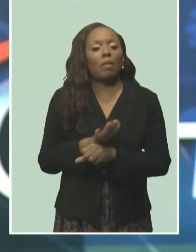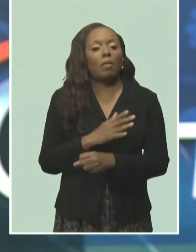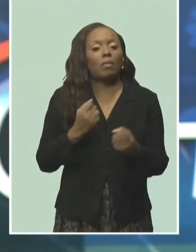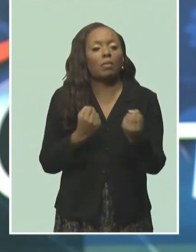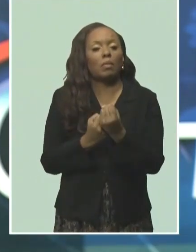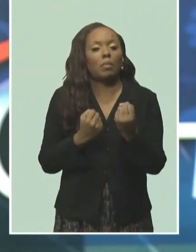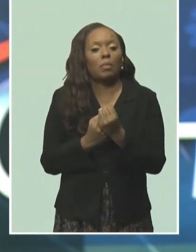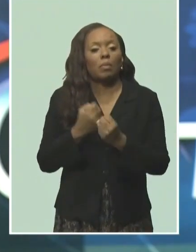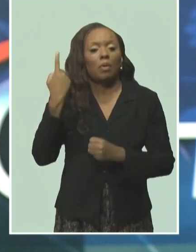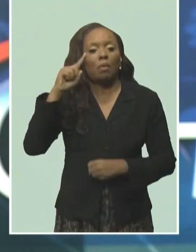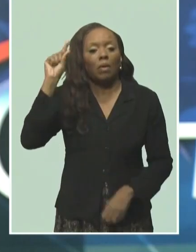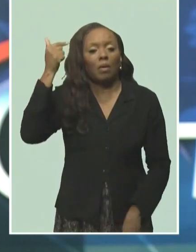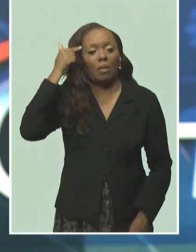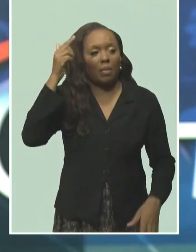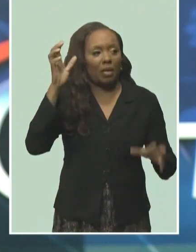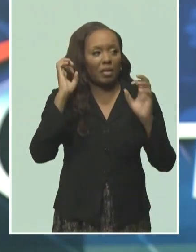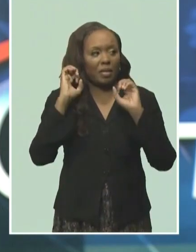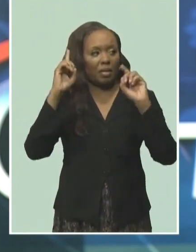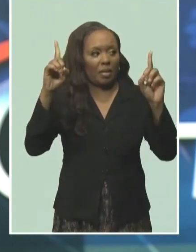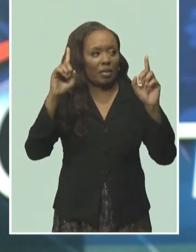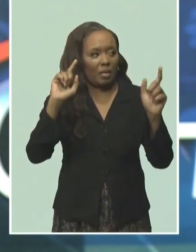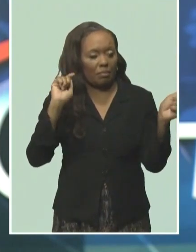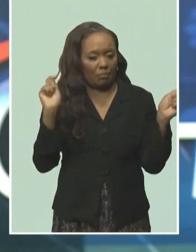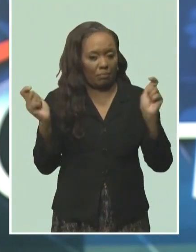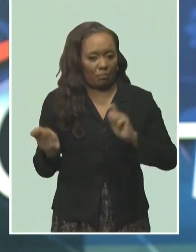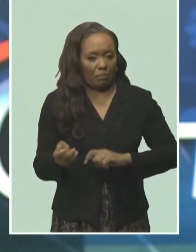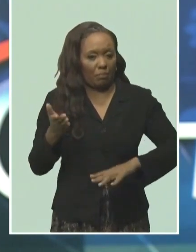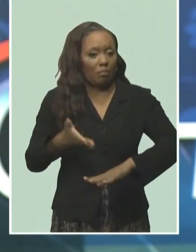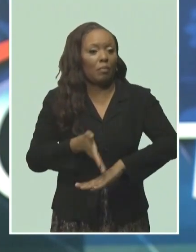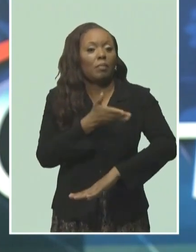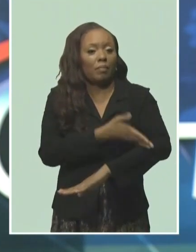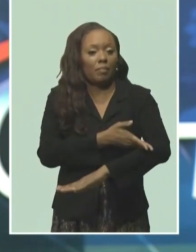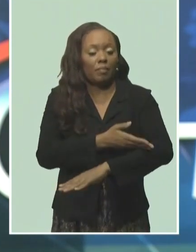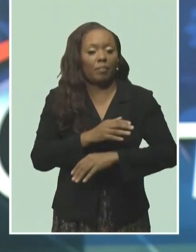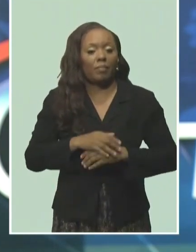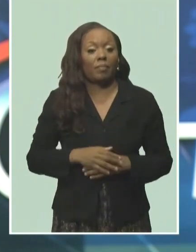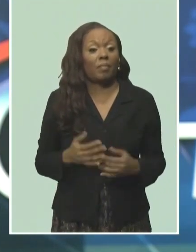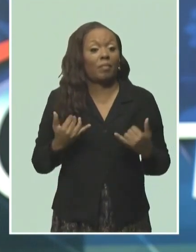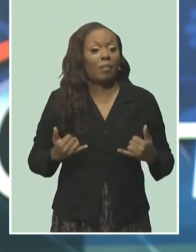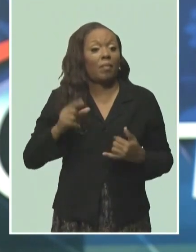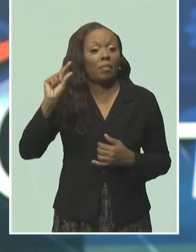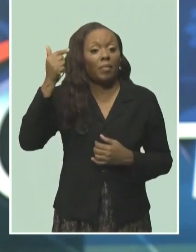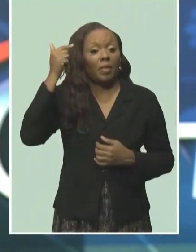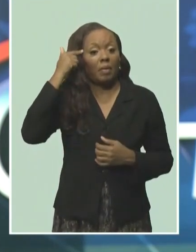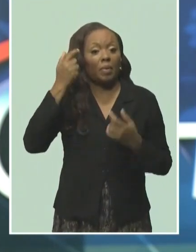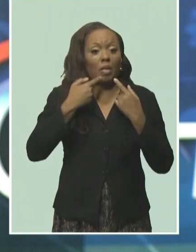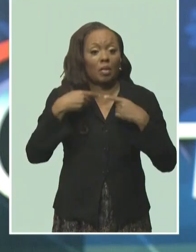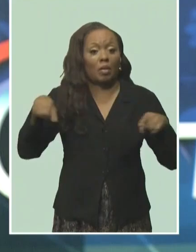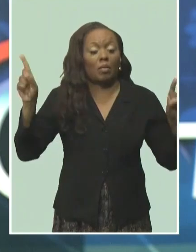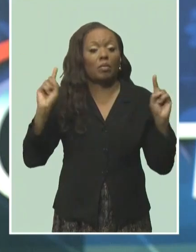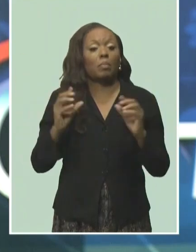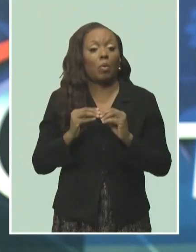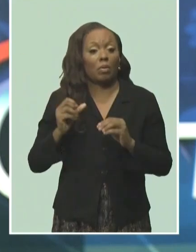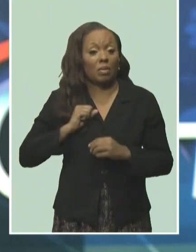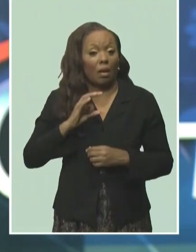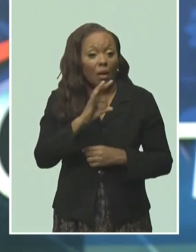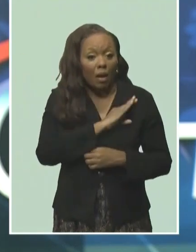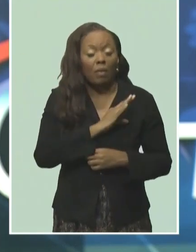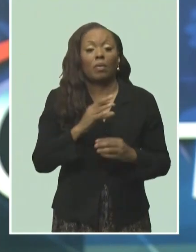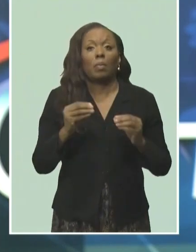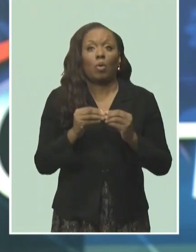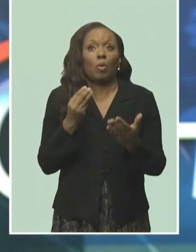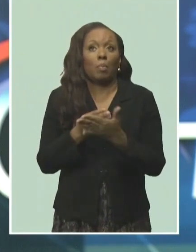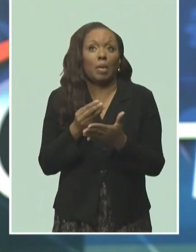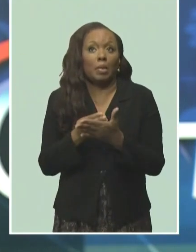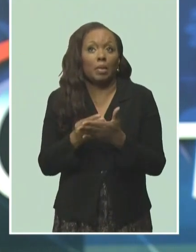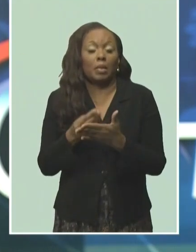government's Education Transformation Initiative. The government today demonstrated its backing, announcing more staff and funding for the Ministry